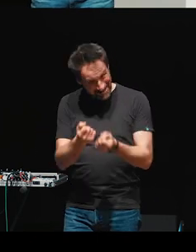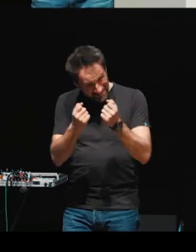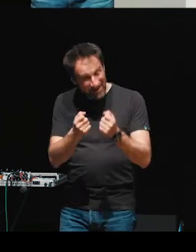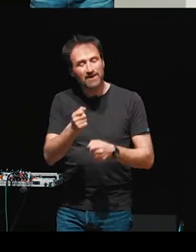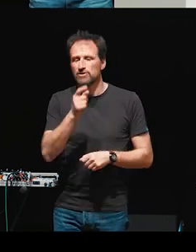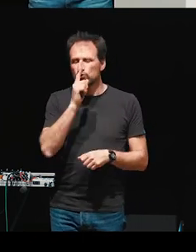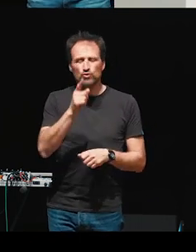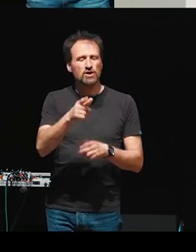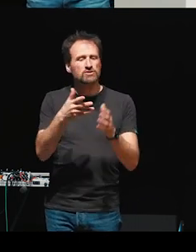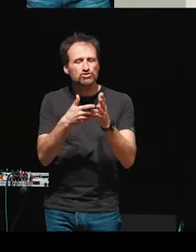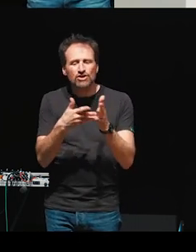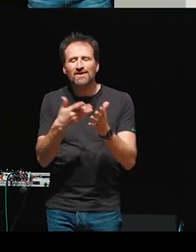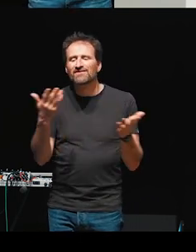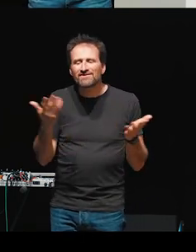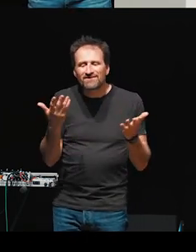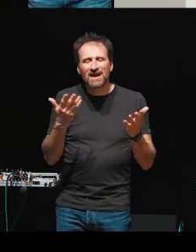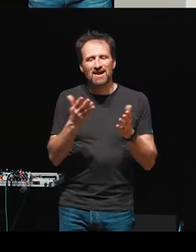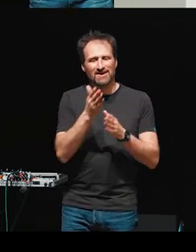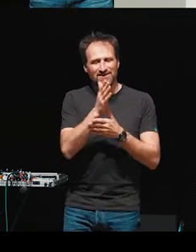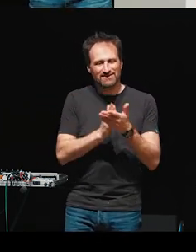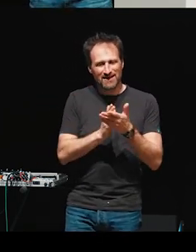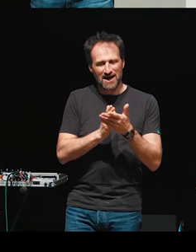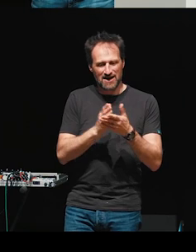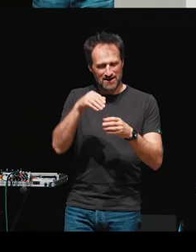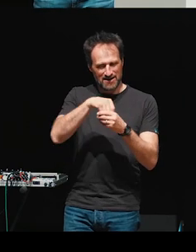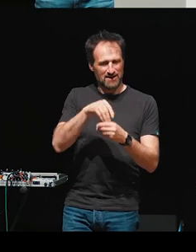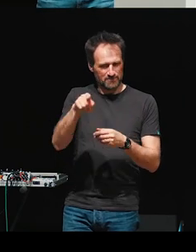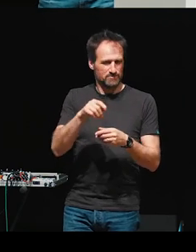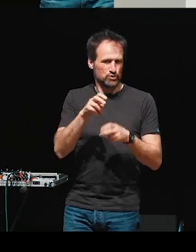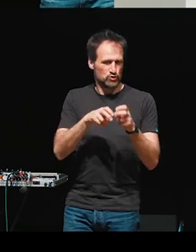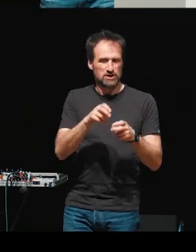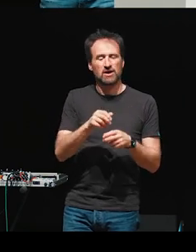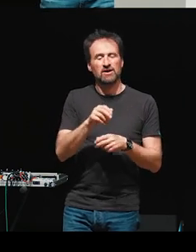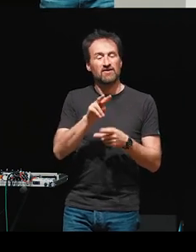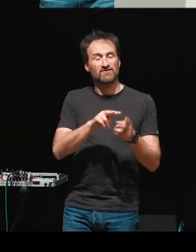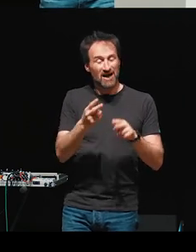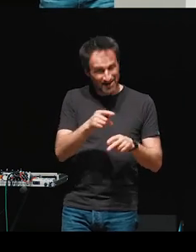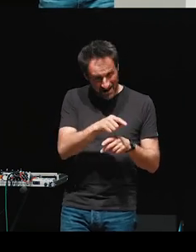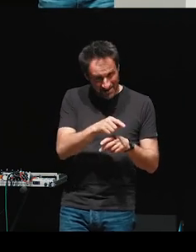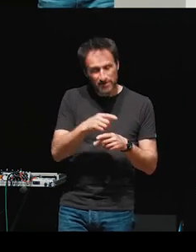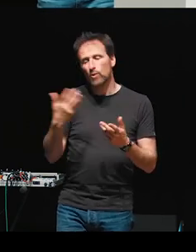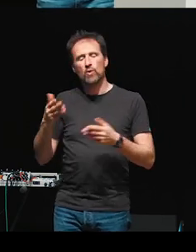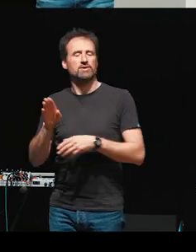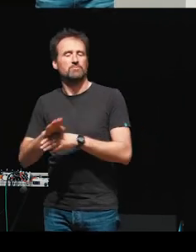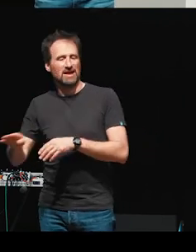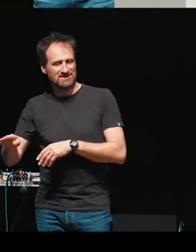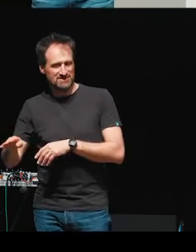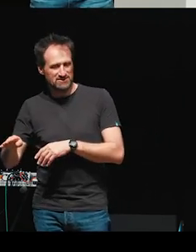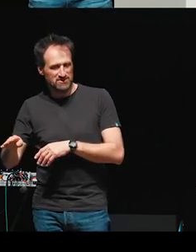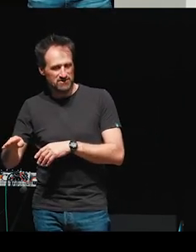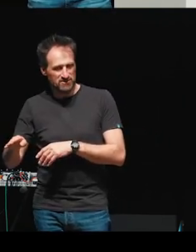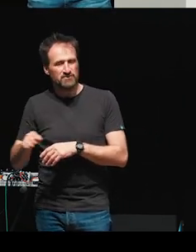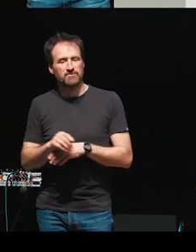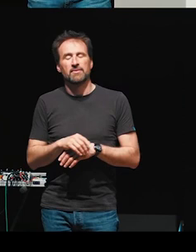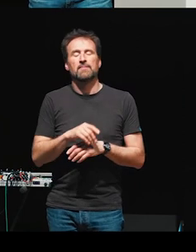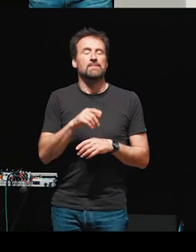part of experiment the user is in. Is the user in base or variant? And this is based on from the object which you got earlier. It